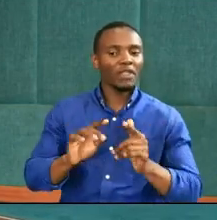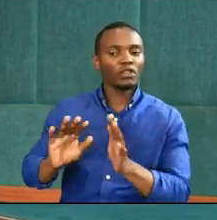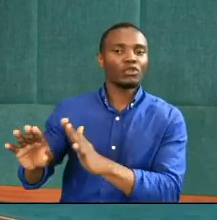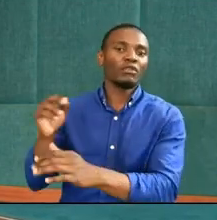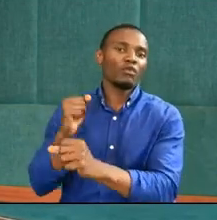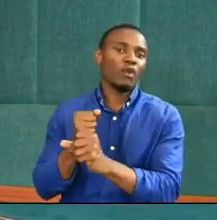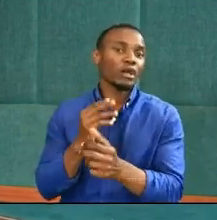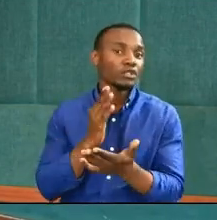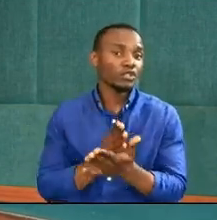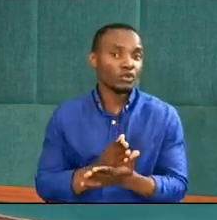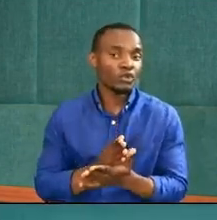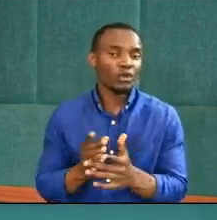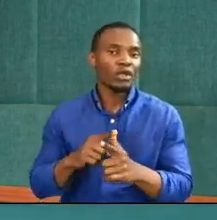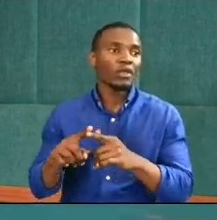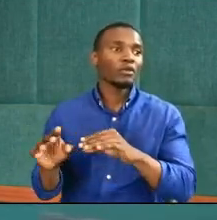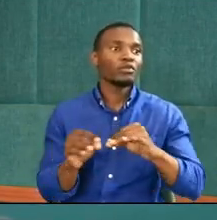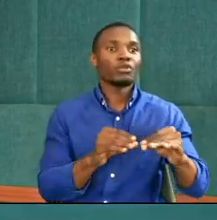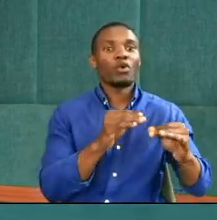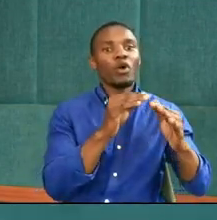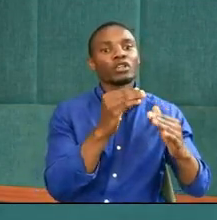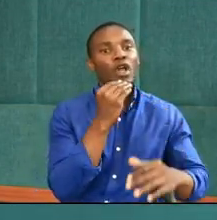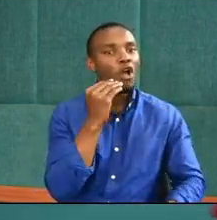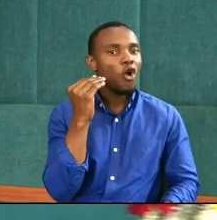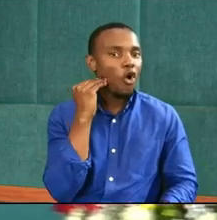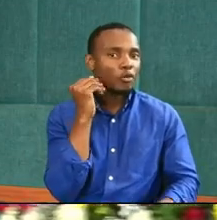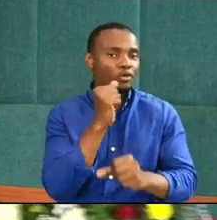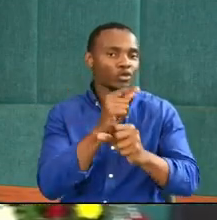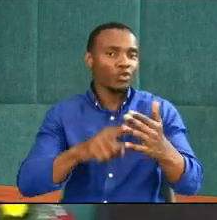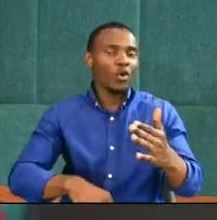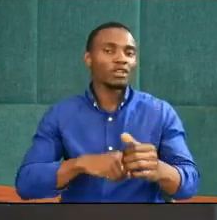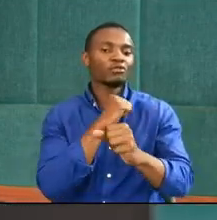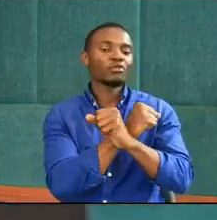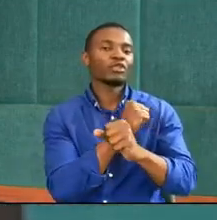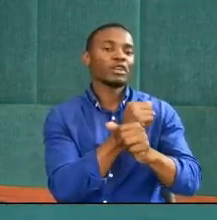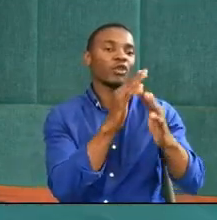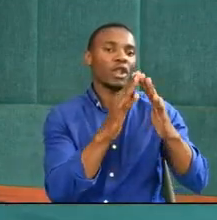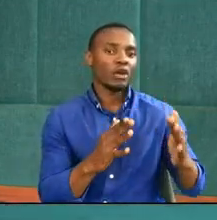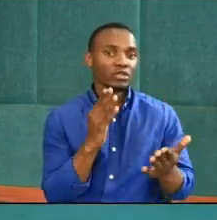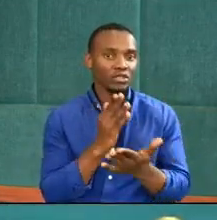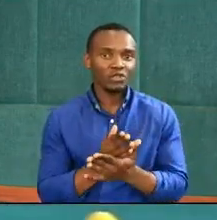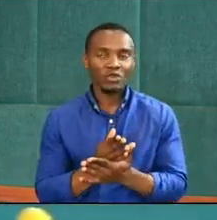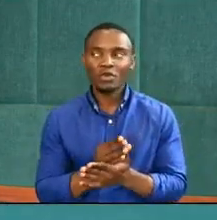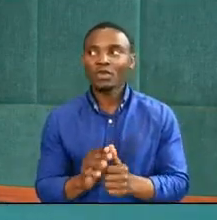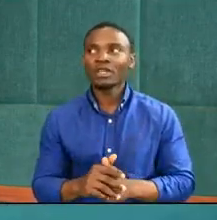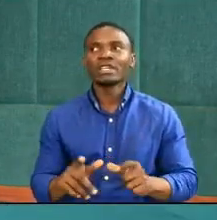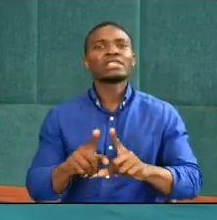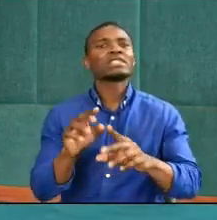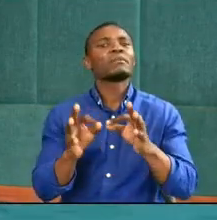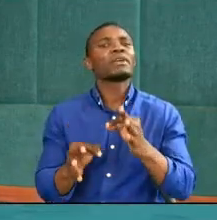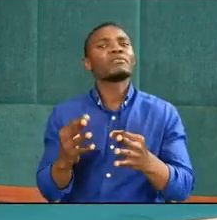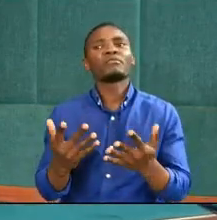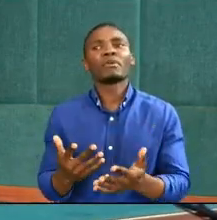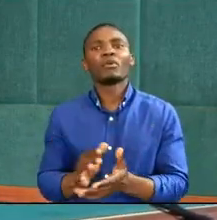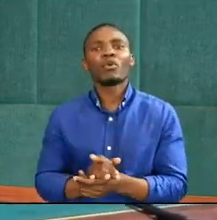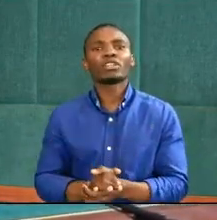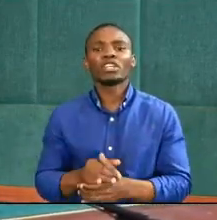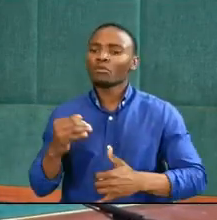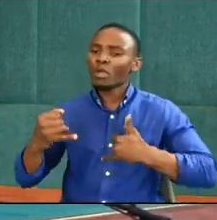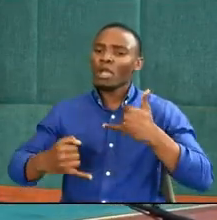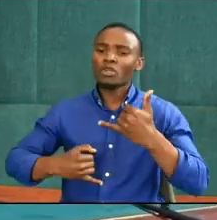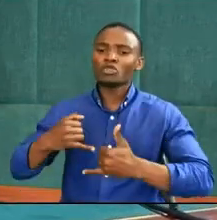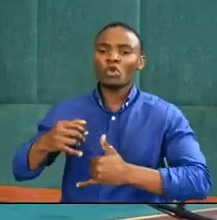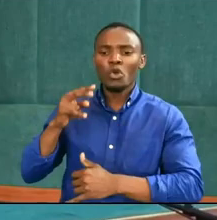am I right? And you go home to watch for that thief. If you're at a football match, if you're